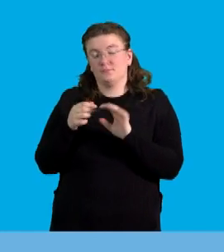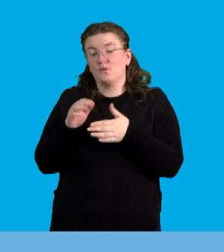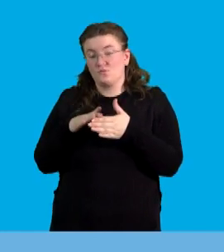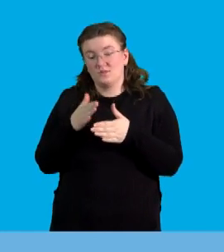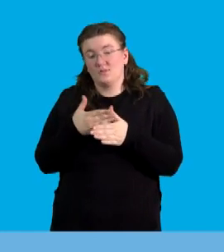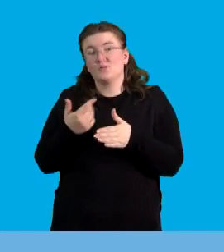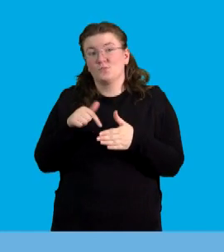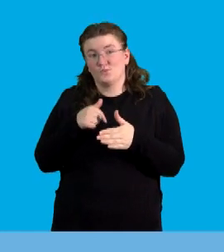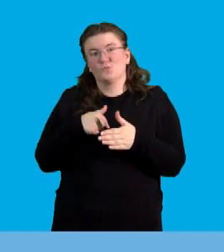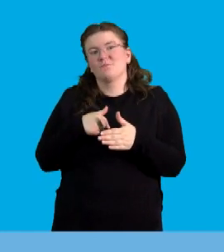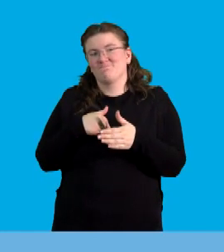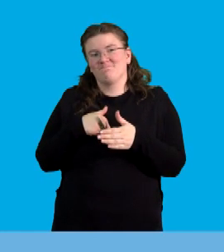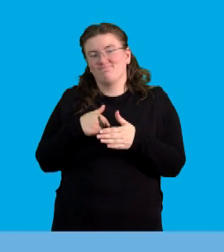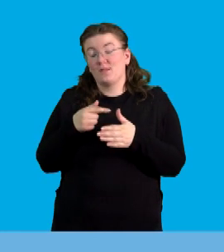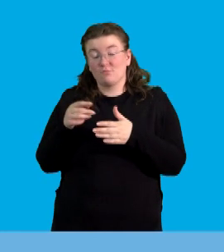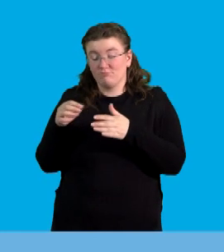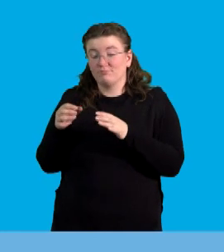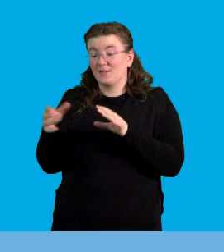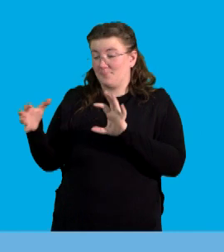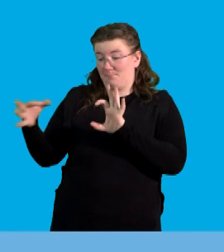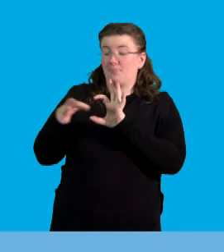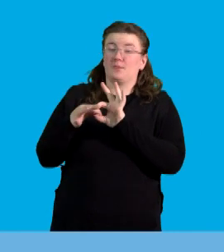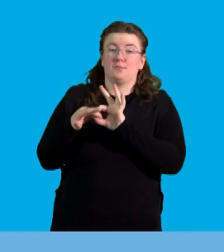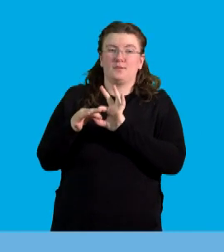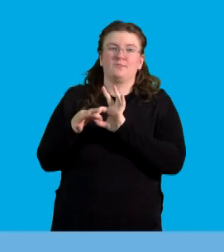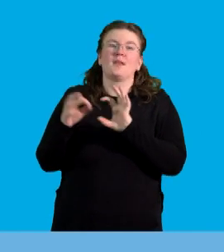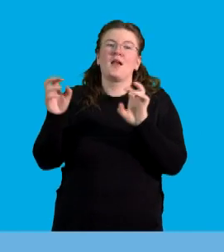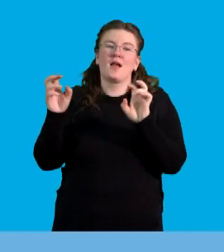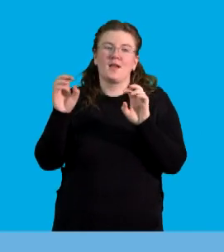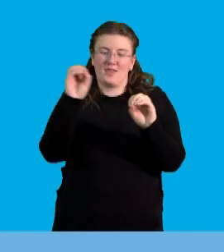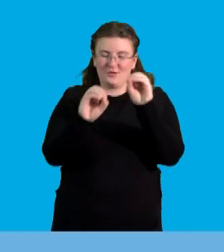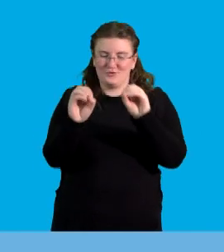And because of that, they are unable to move